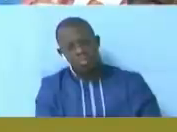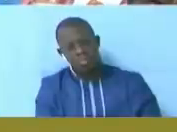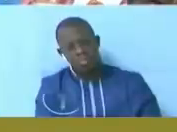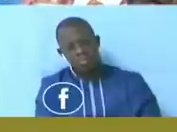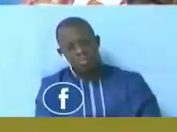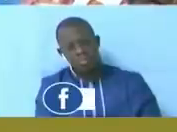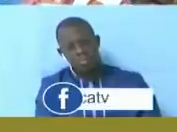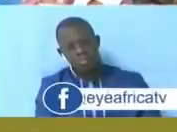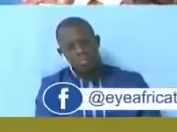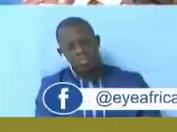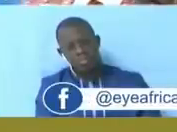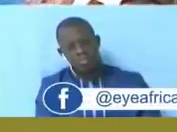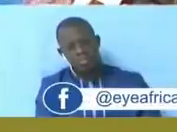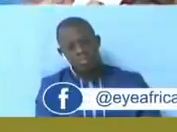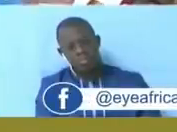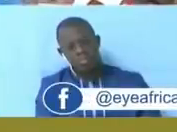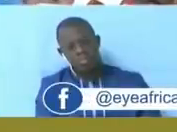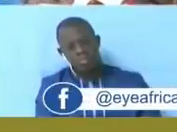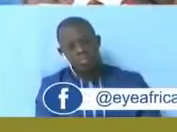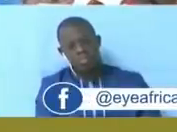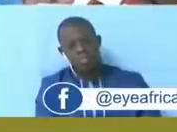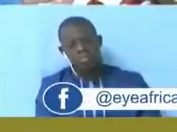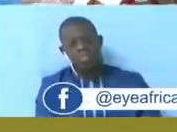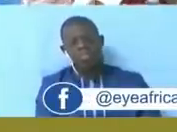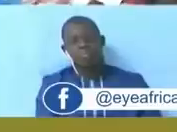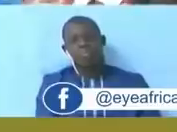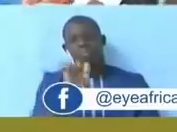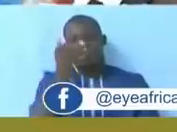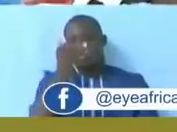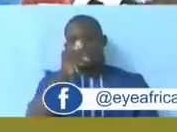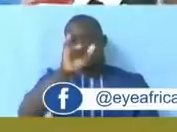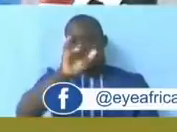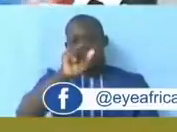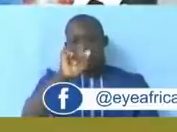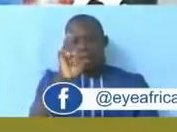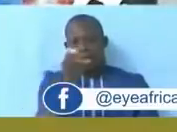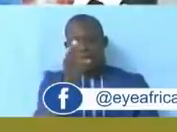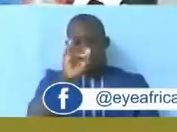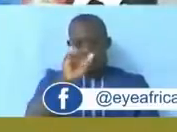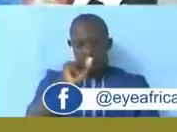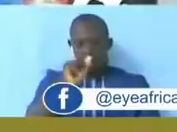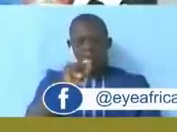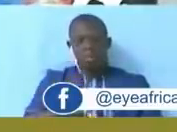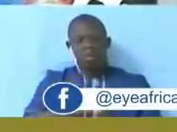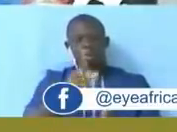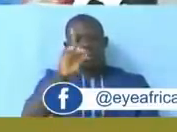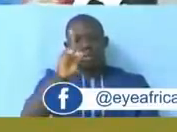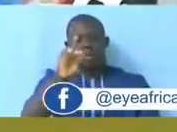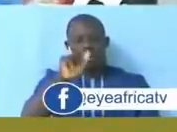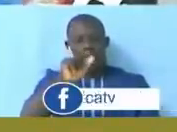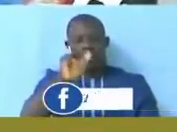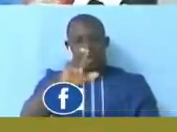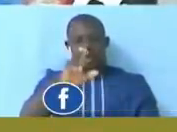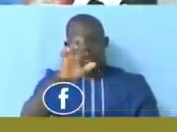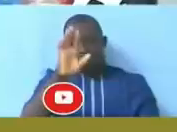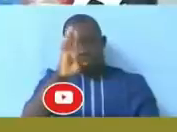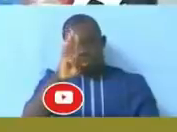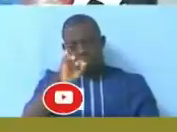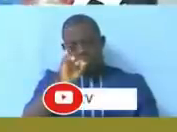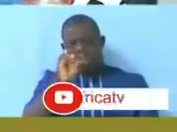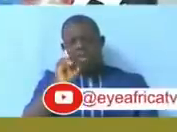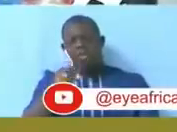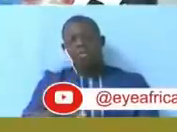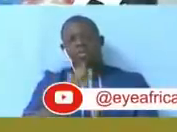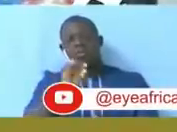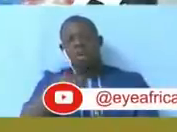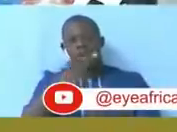We went through, when they attempted to tender his cautionary statement, we went through a voir dire because it was our contention